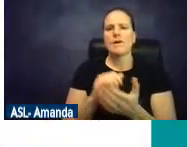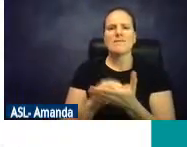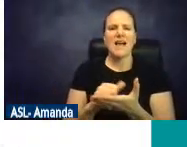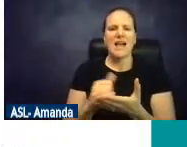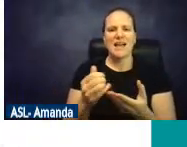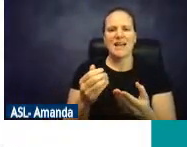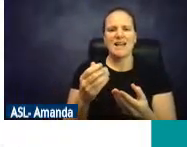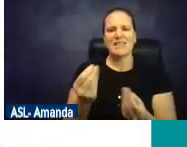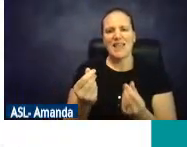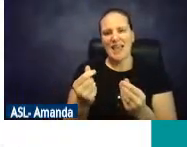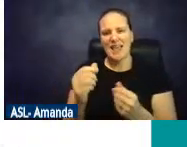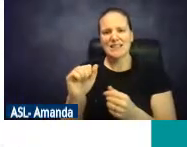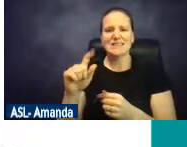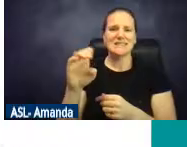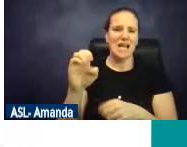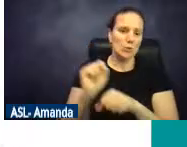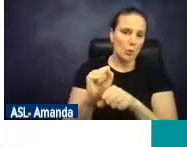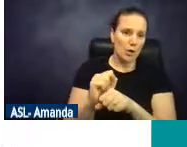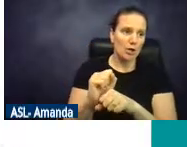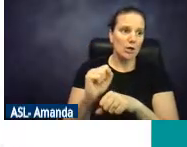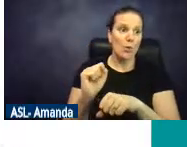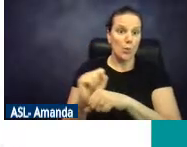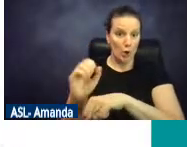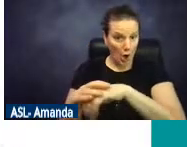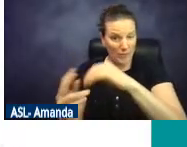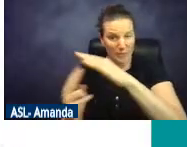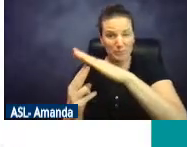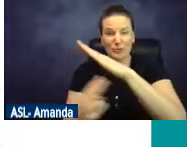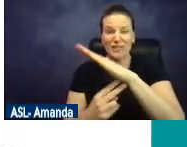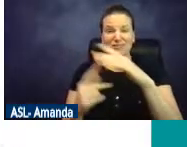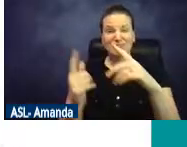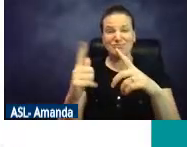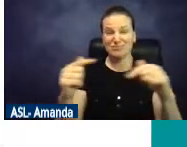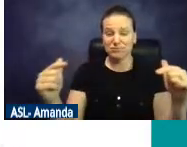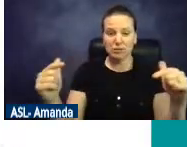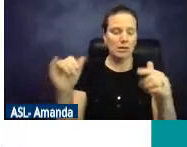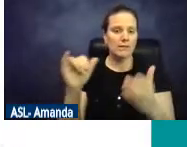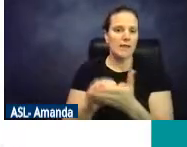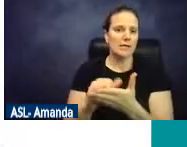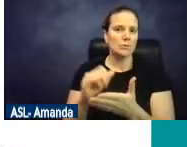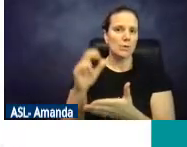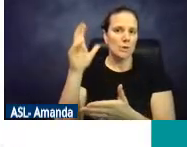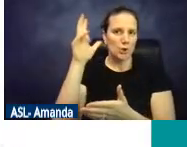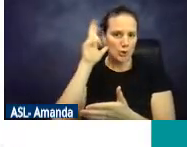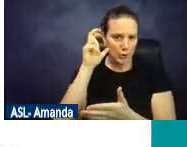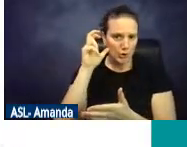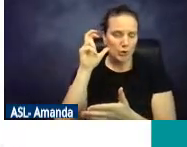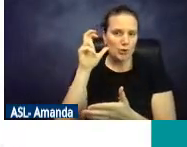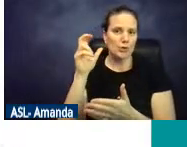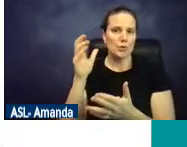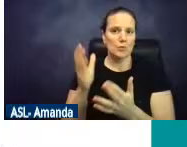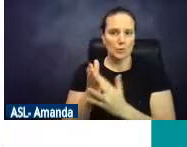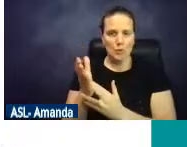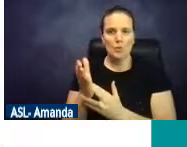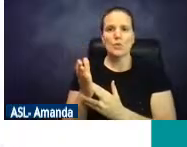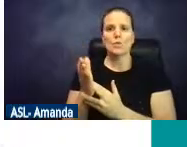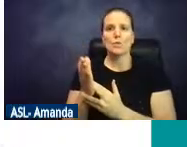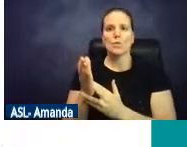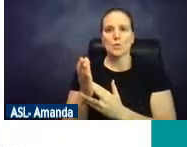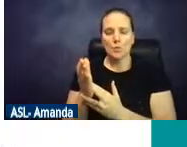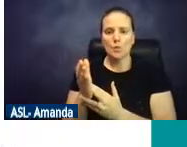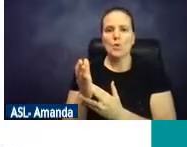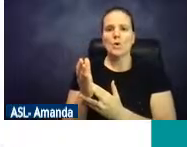work, work on the bridge, etc. These are the things that we've heard bubble up through, and those things that